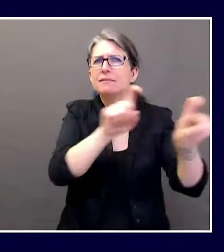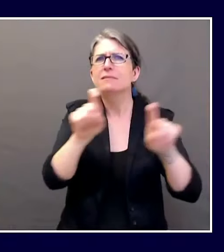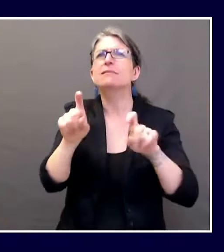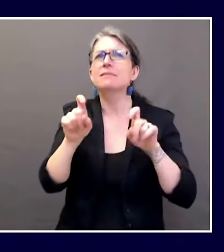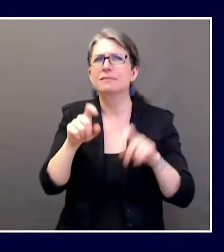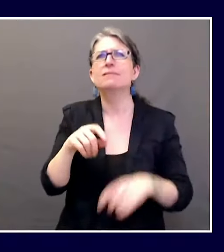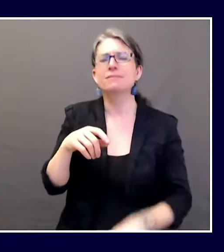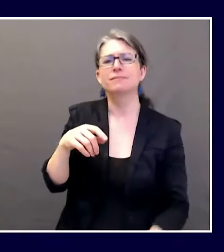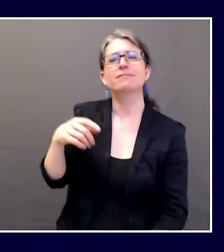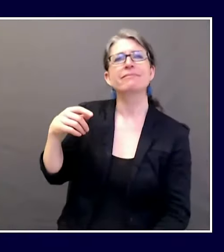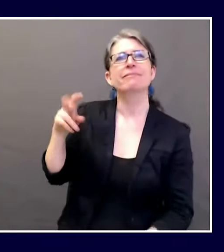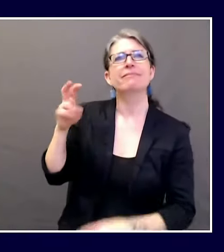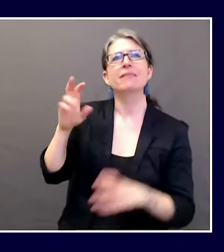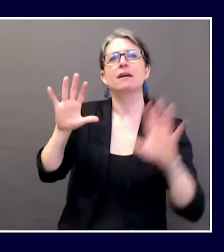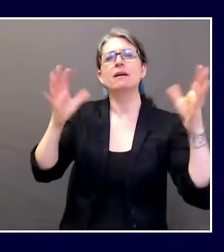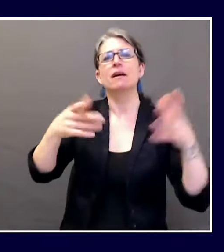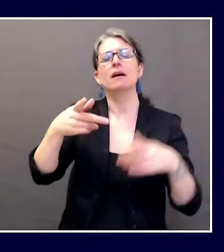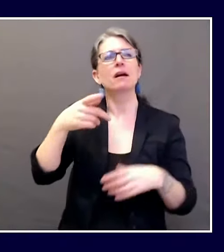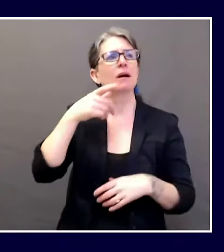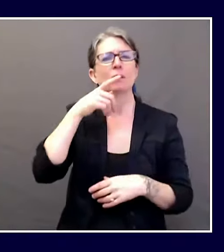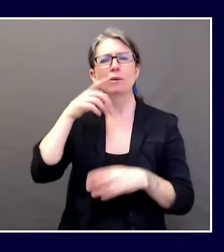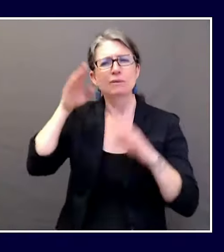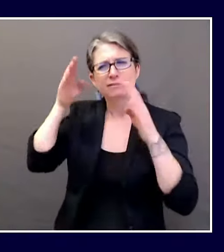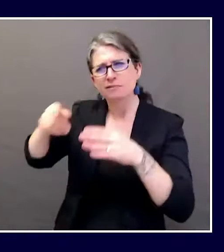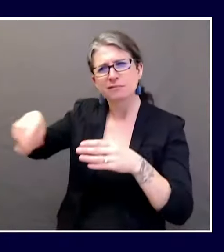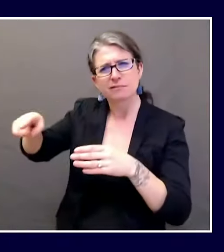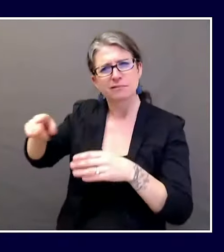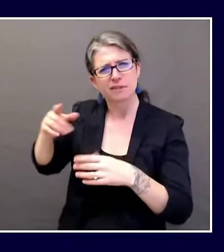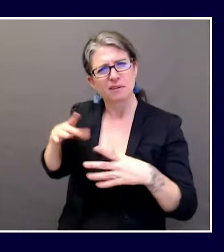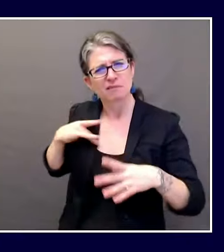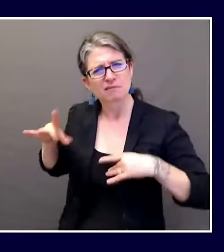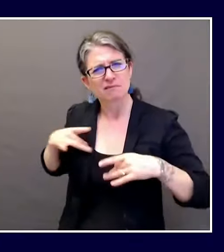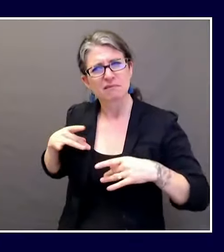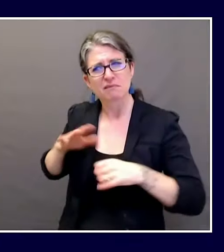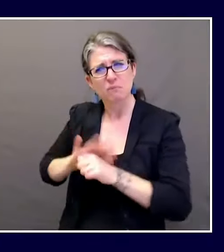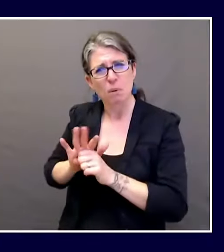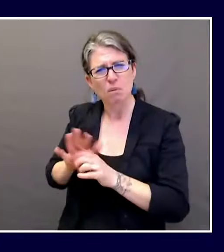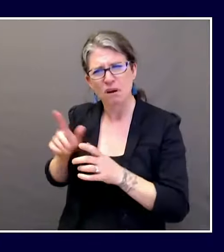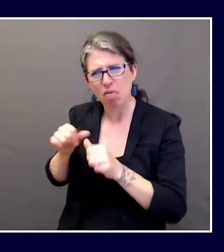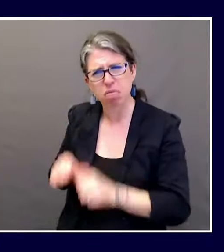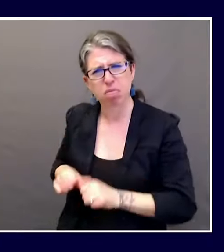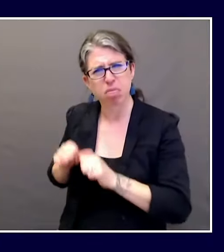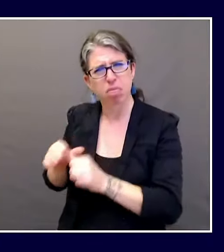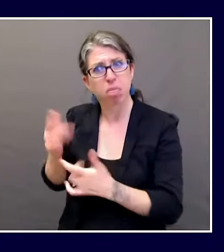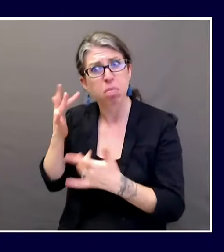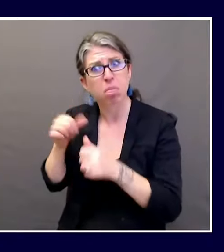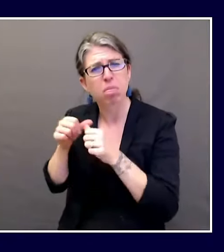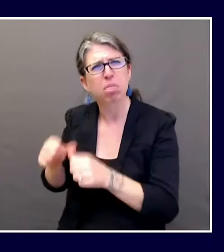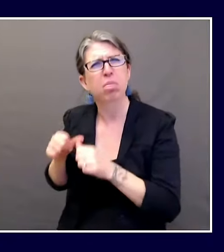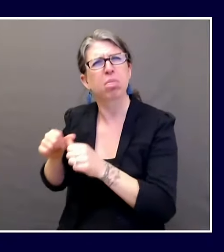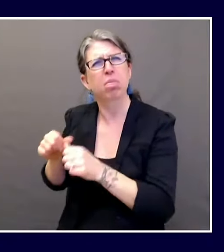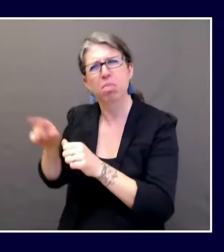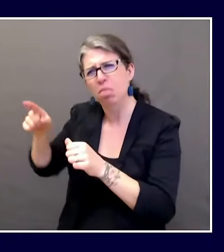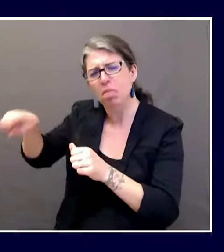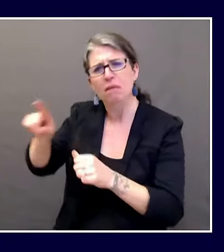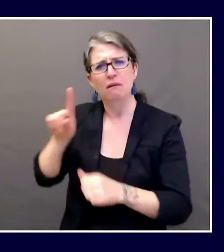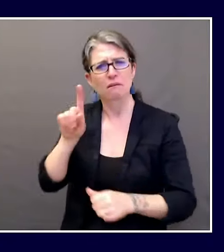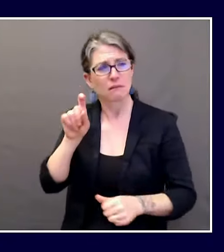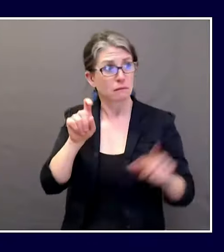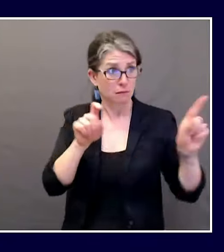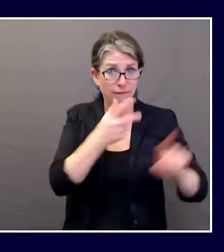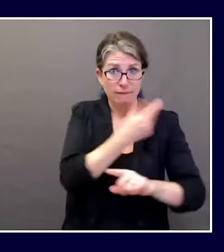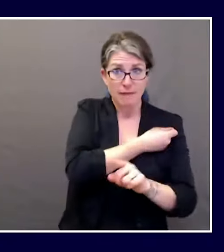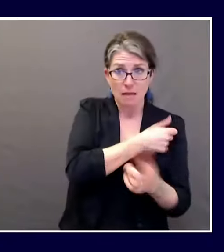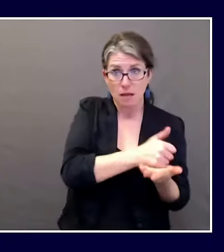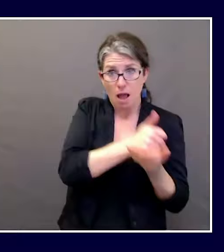still a lot of research underway, Allison, around why certain people experience long, protracted symptoms from